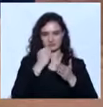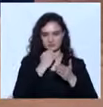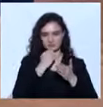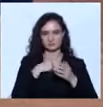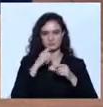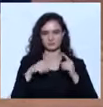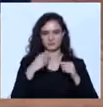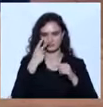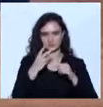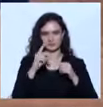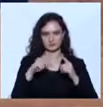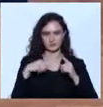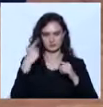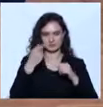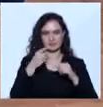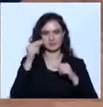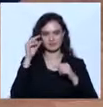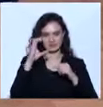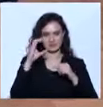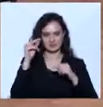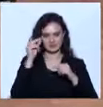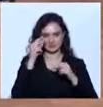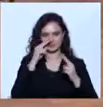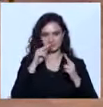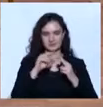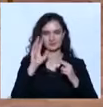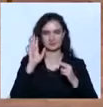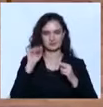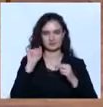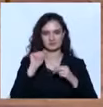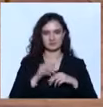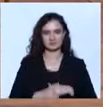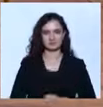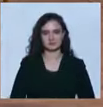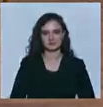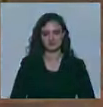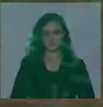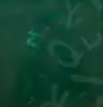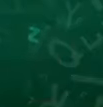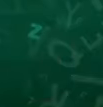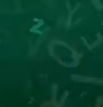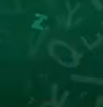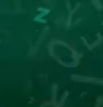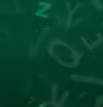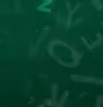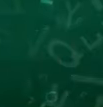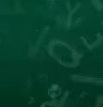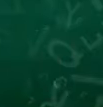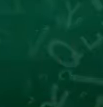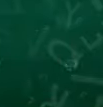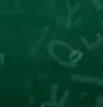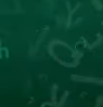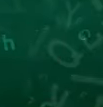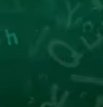we will see you all next academic year. Bye, everyone. Have a great summer.